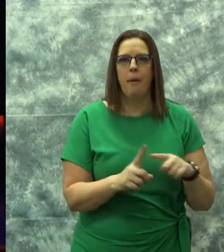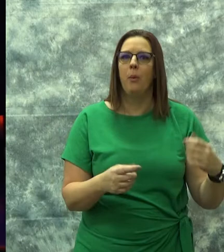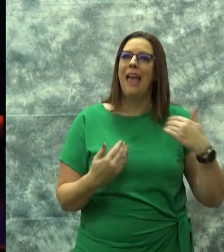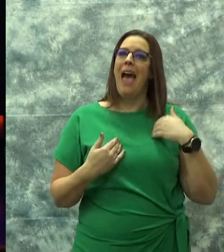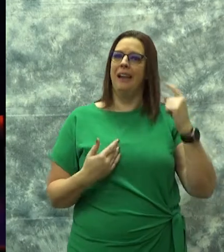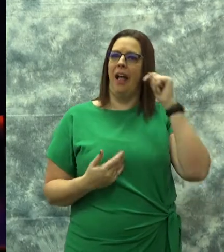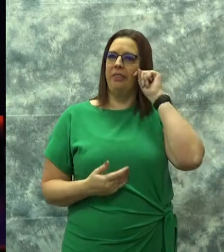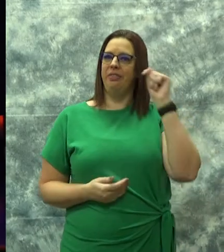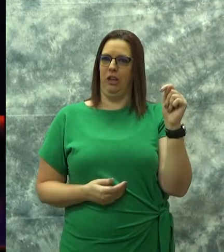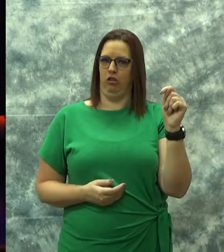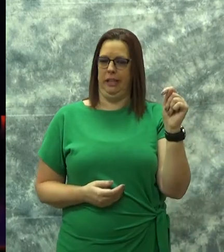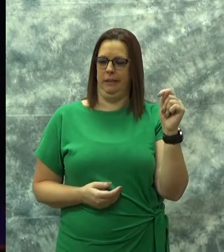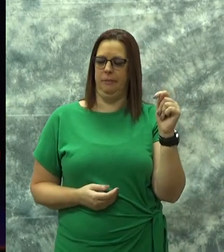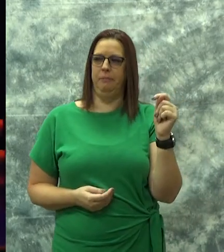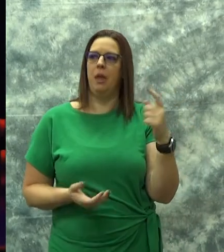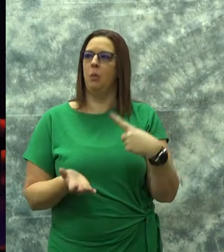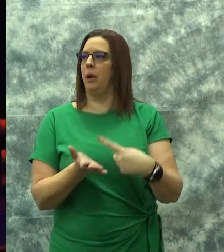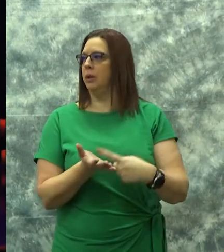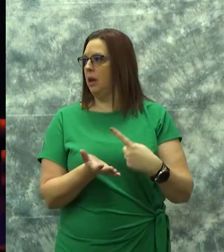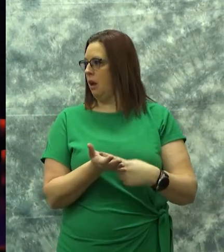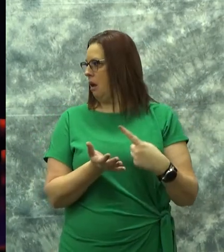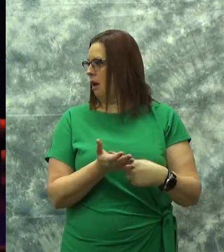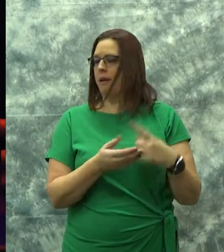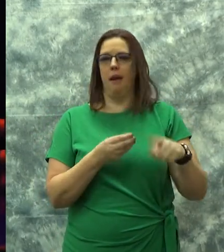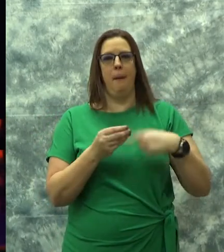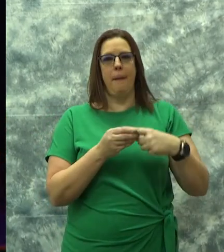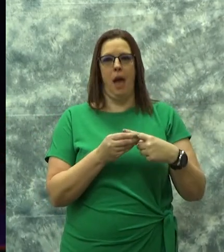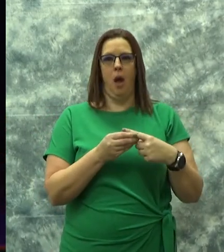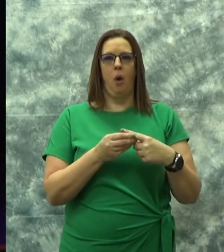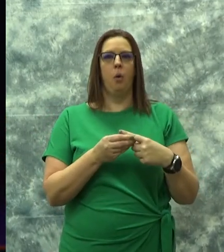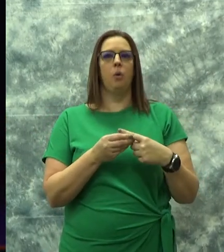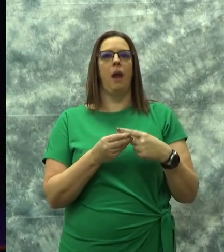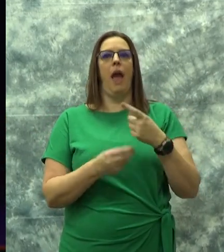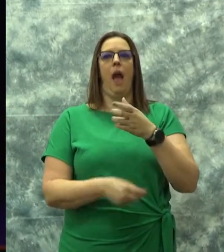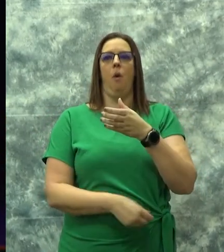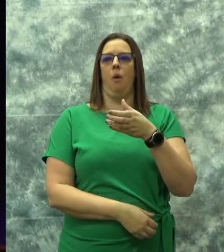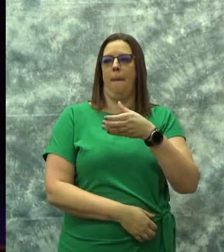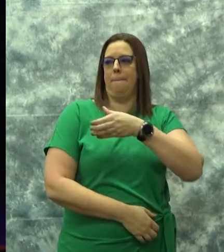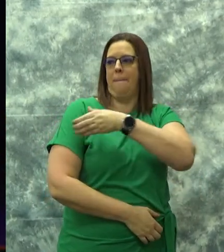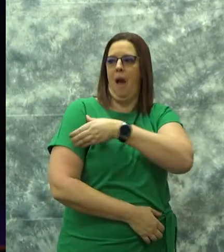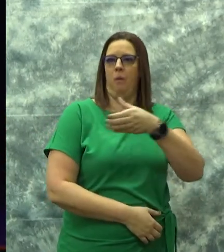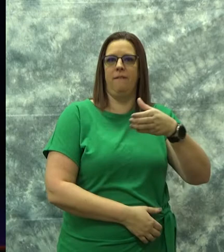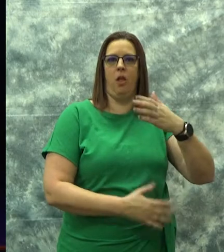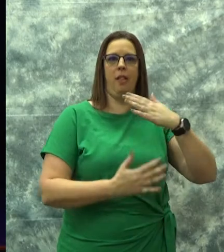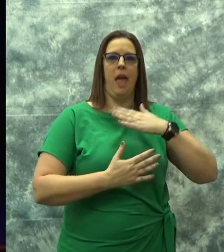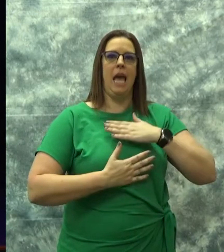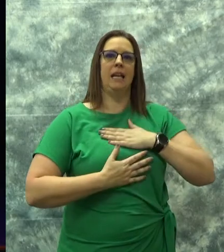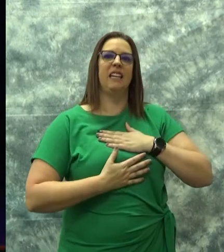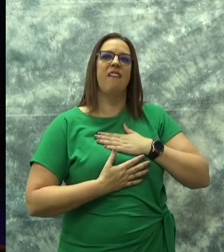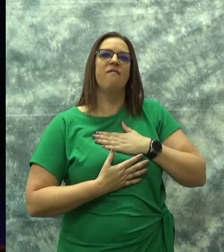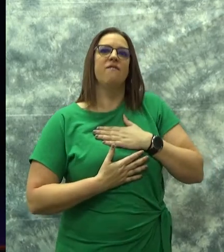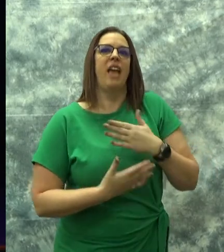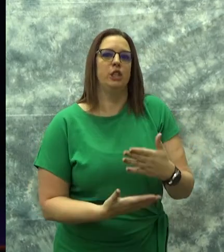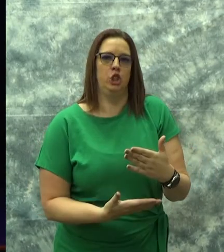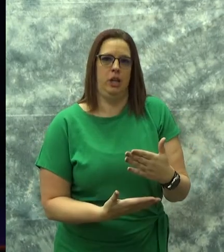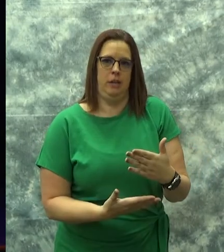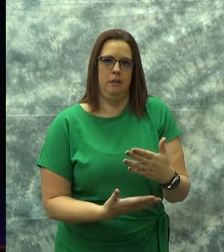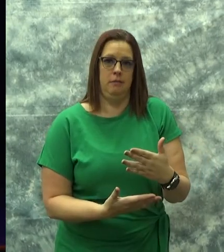to have this theory, and we would talk a lot about how powerful confession